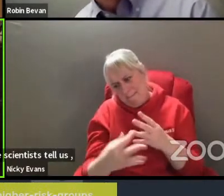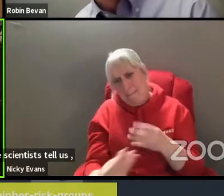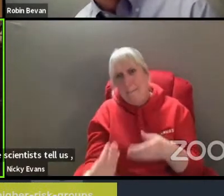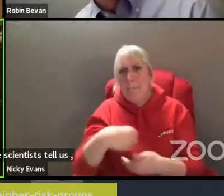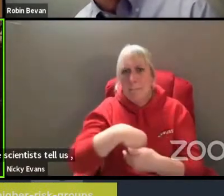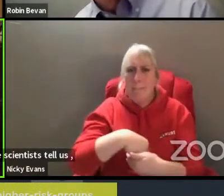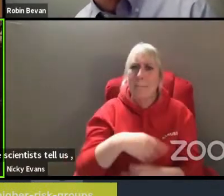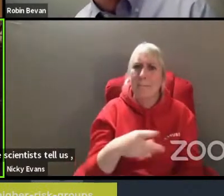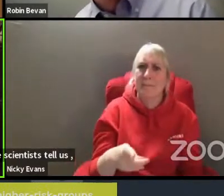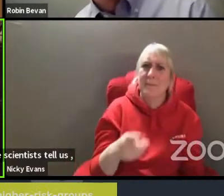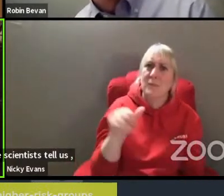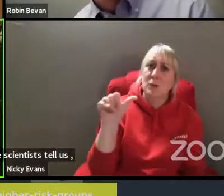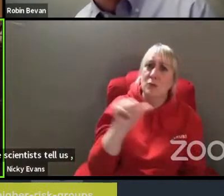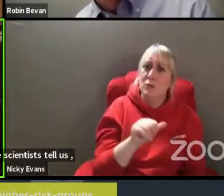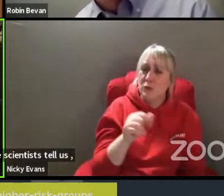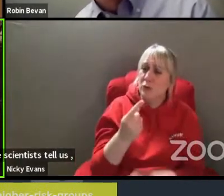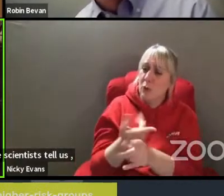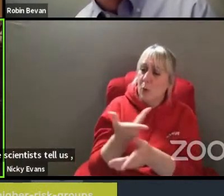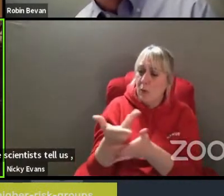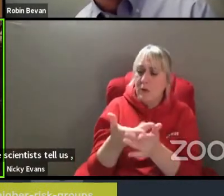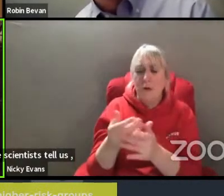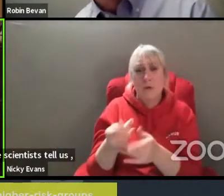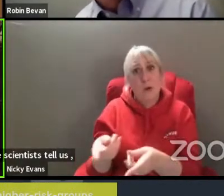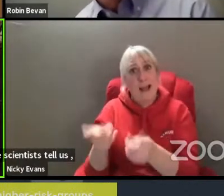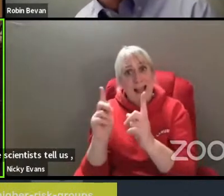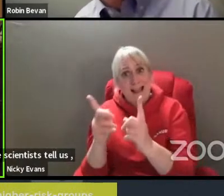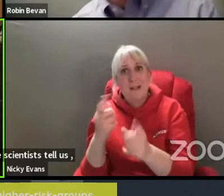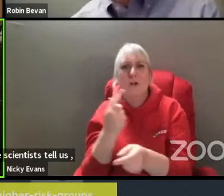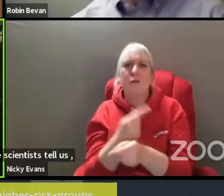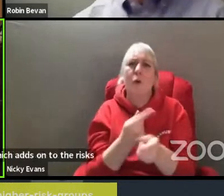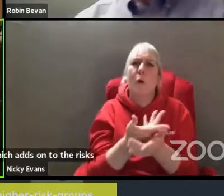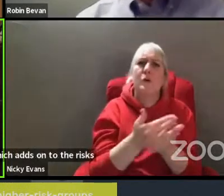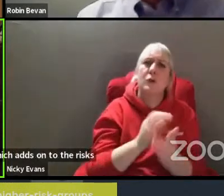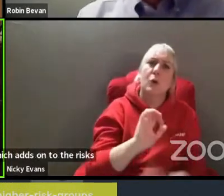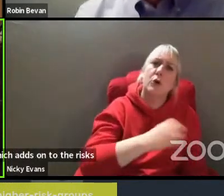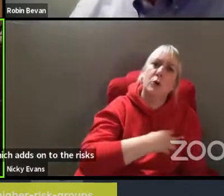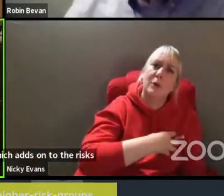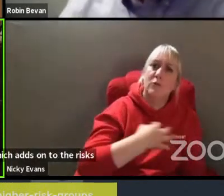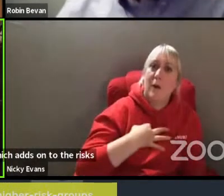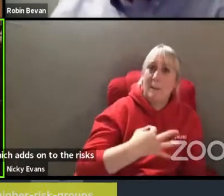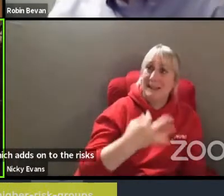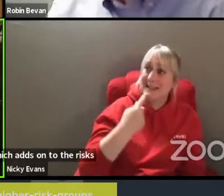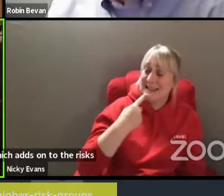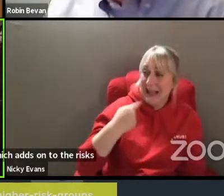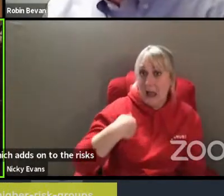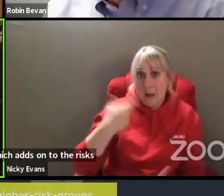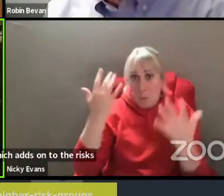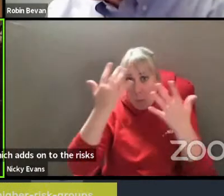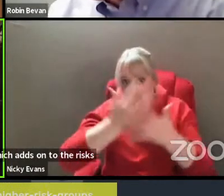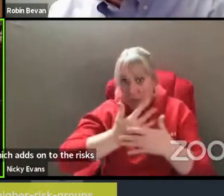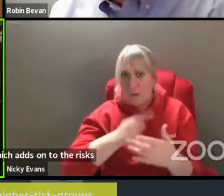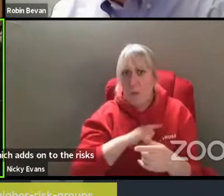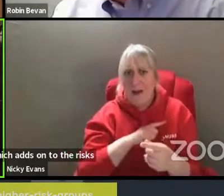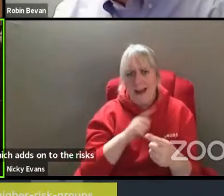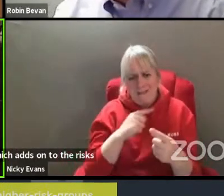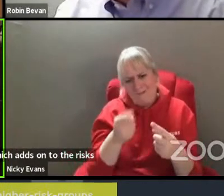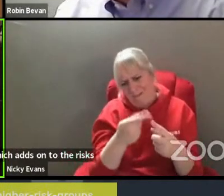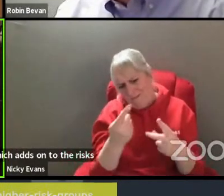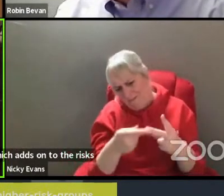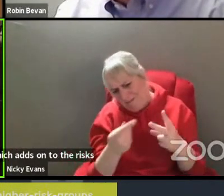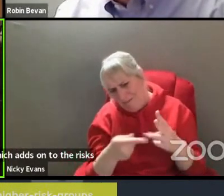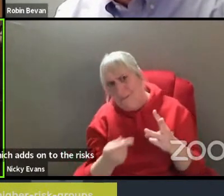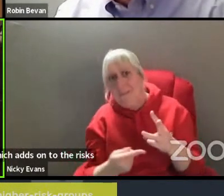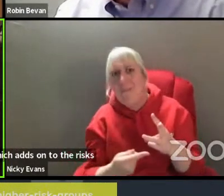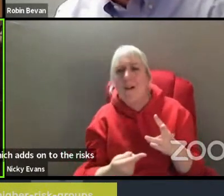say, I've got, talk to your union rep, but go to the head and say, I'm worried that I have these additional concerns. Now, we